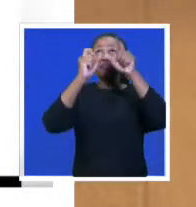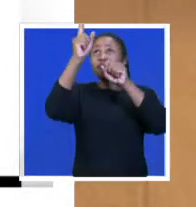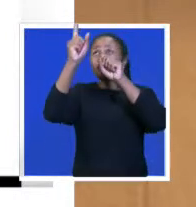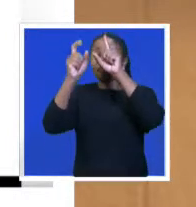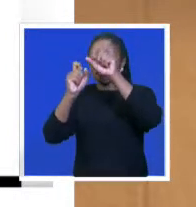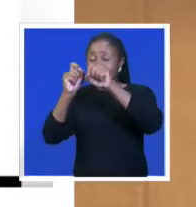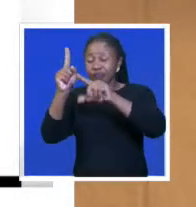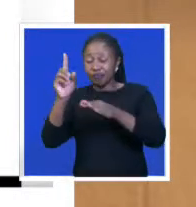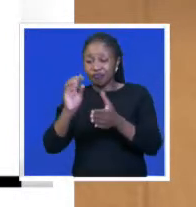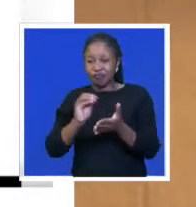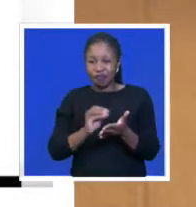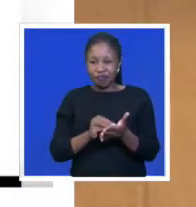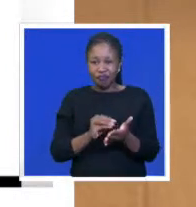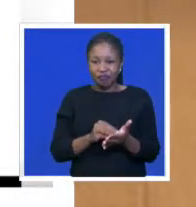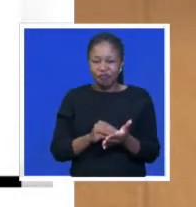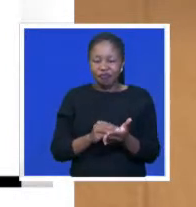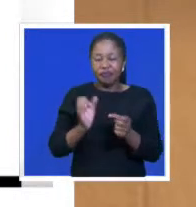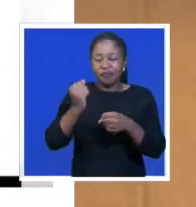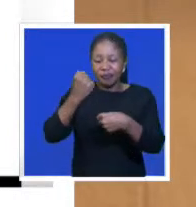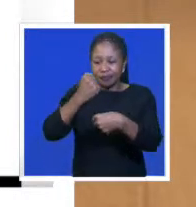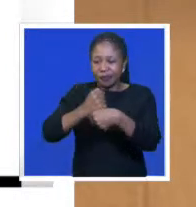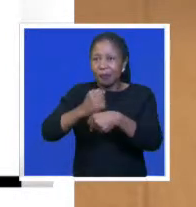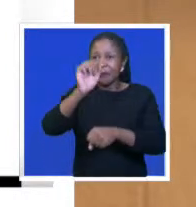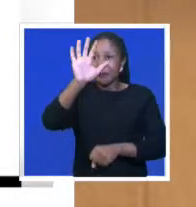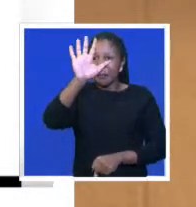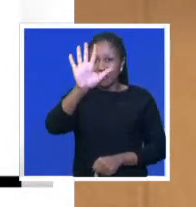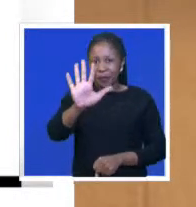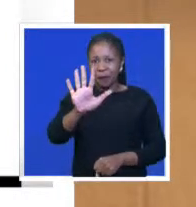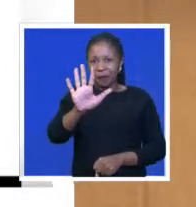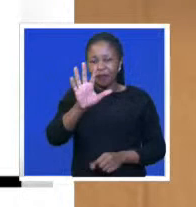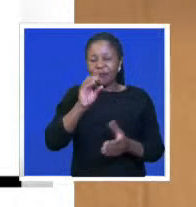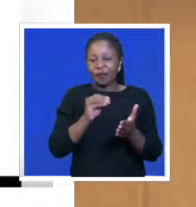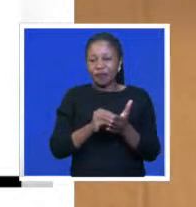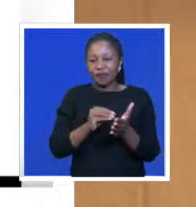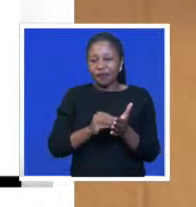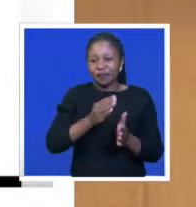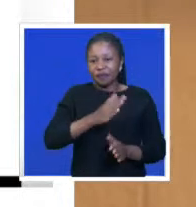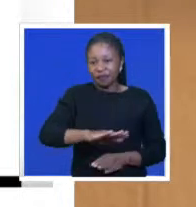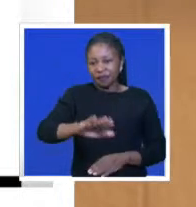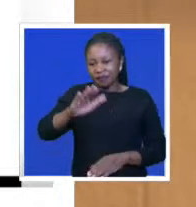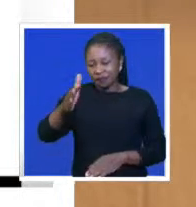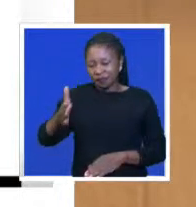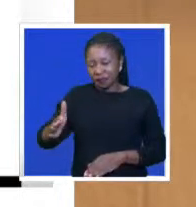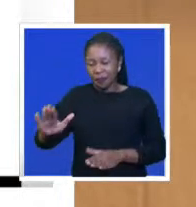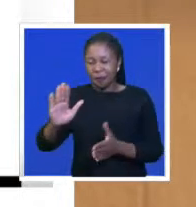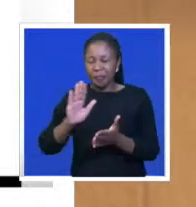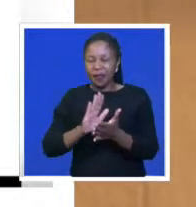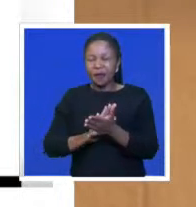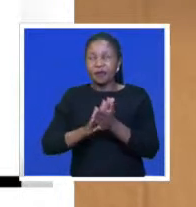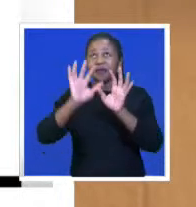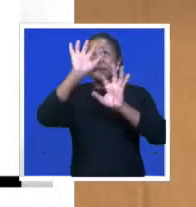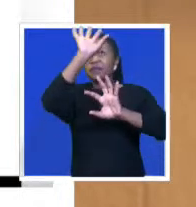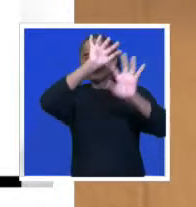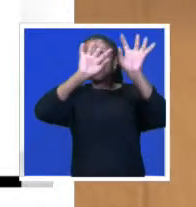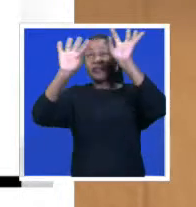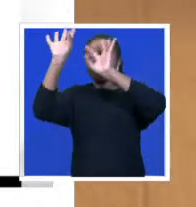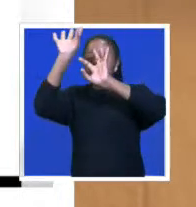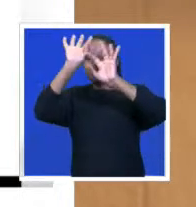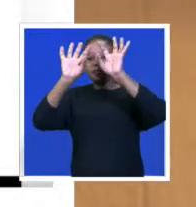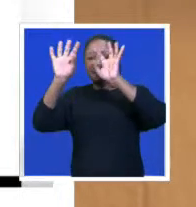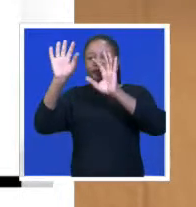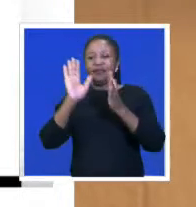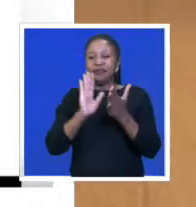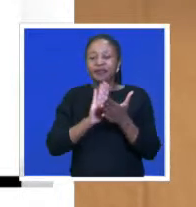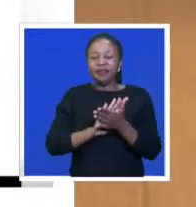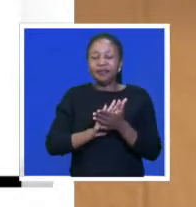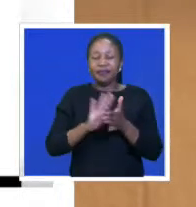Day 5, God created the sea and the sky creatures. These are the birds that we see in the